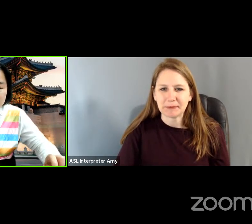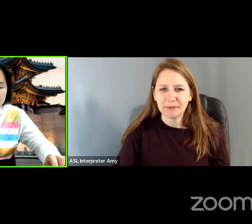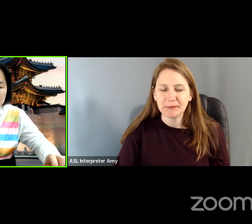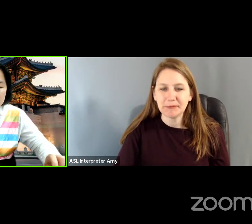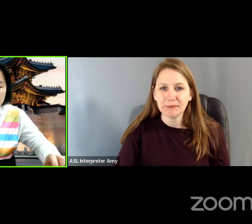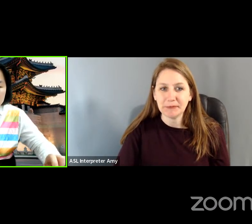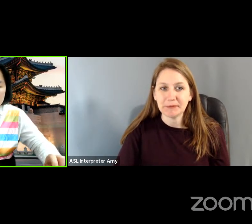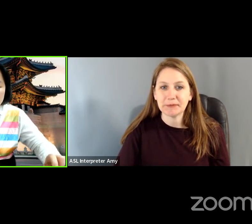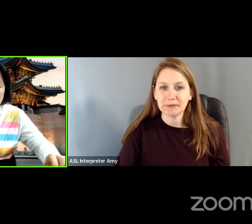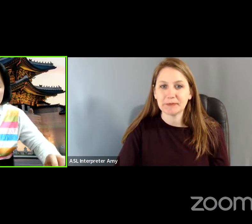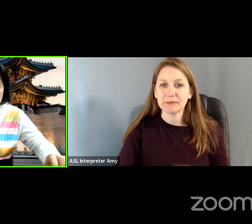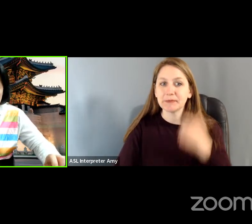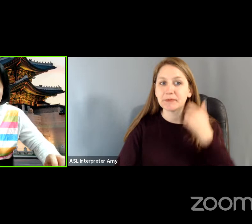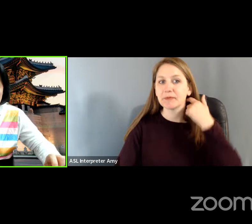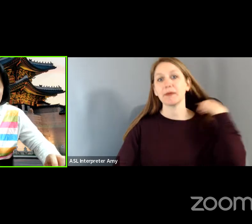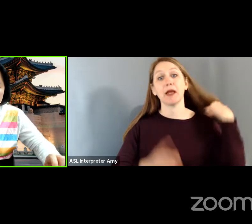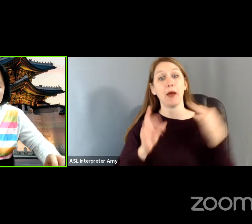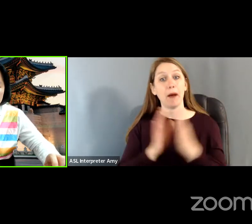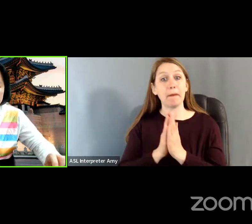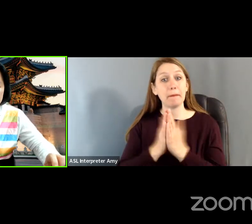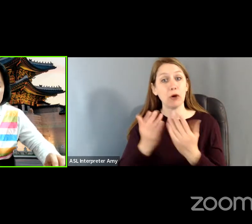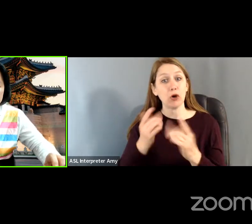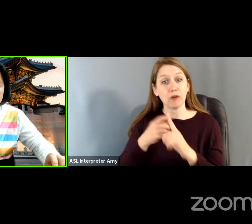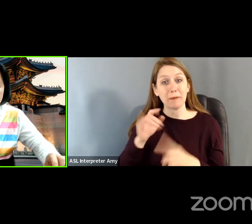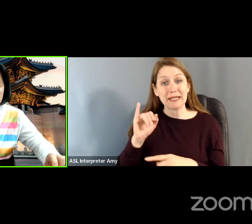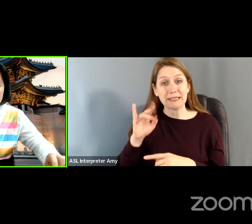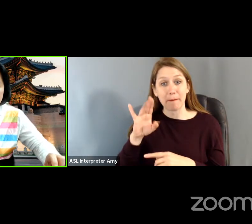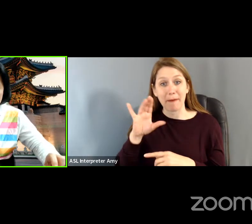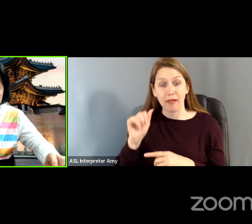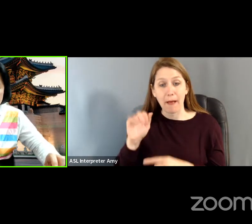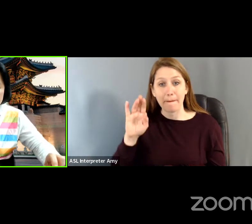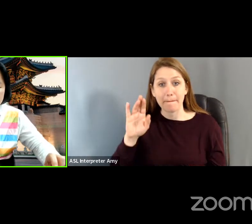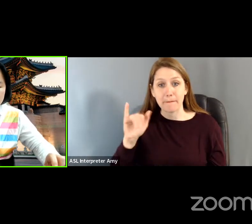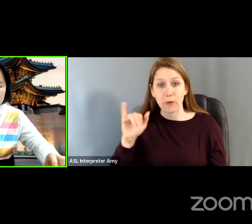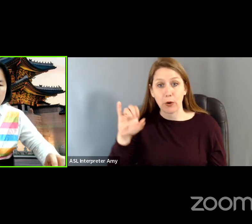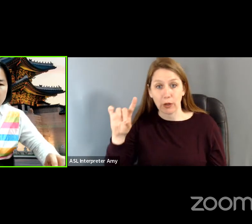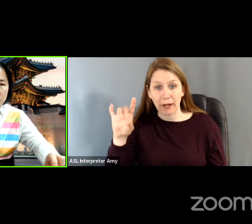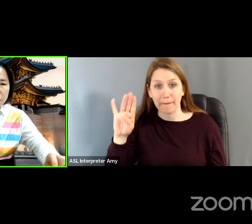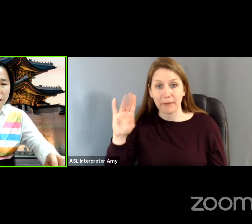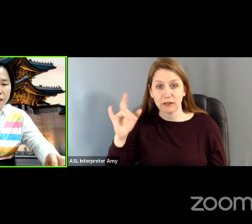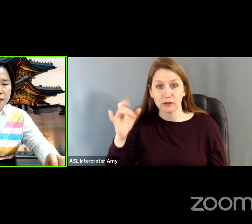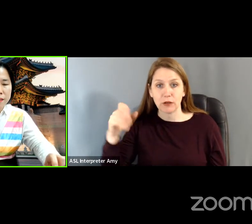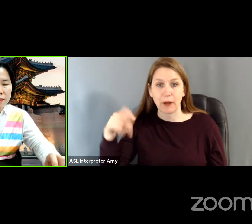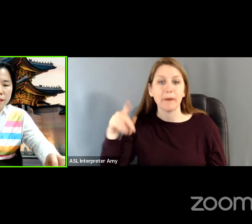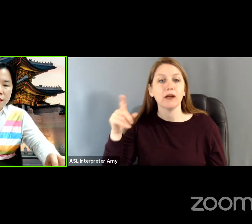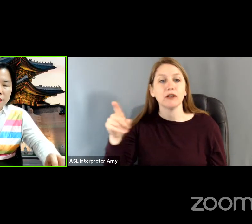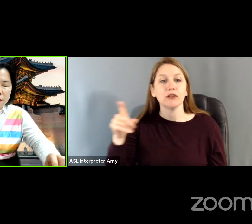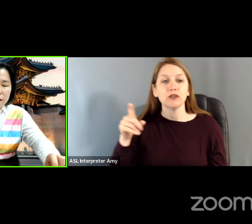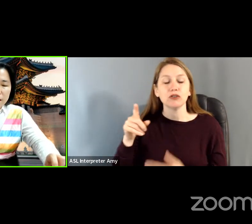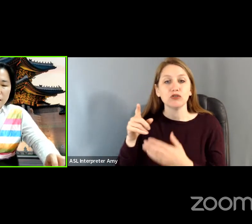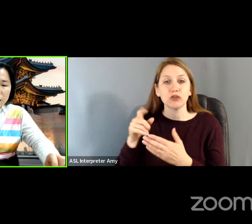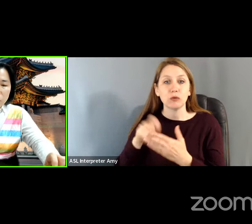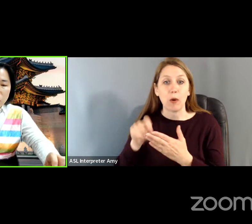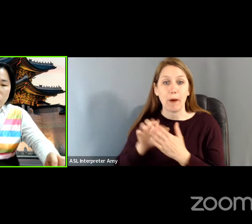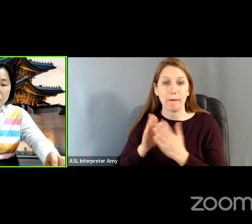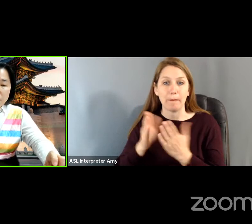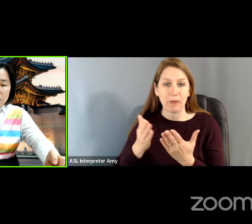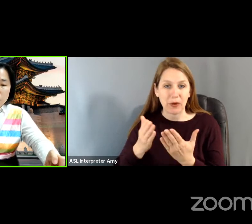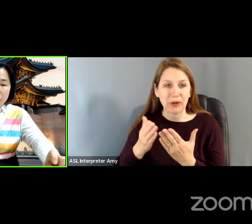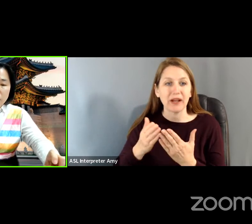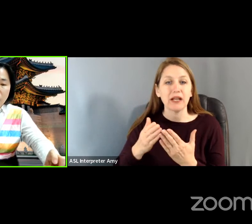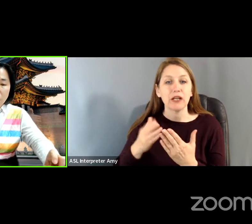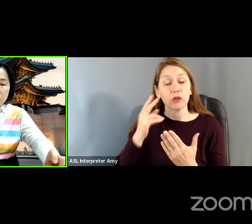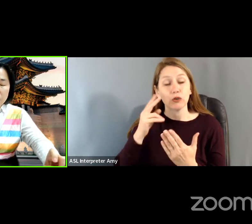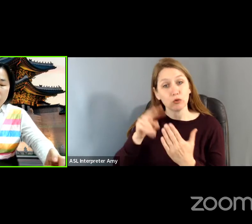In Isabella Bird Bishop's book, Korea and Her Neighbors, you can find